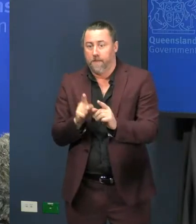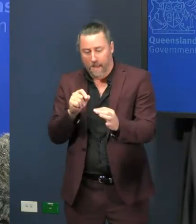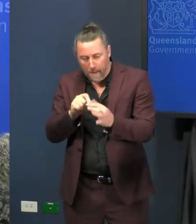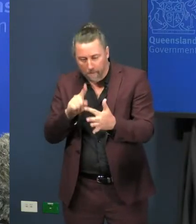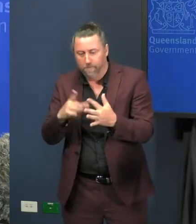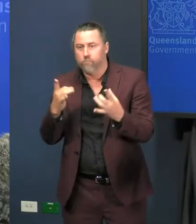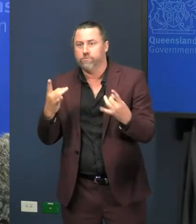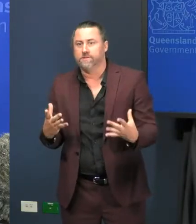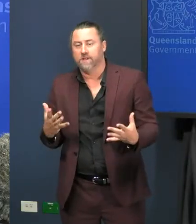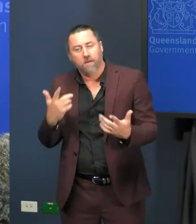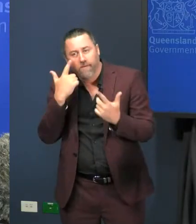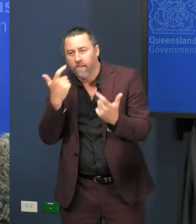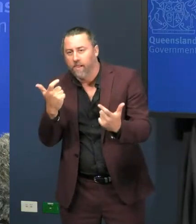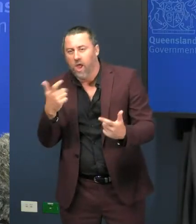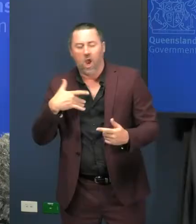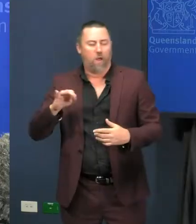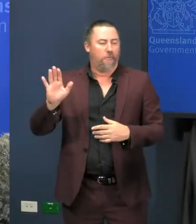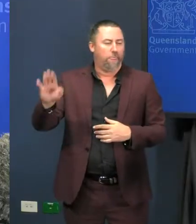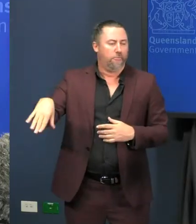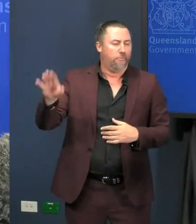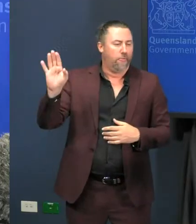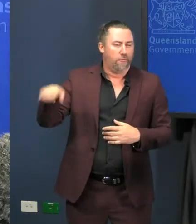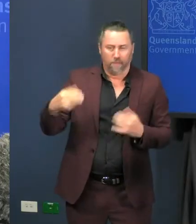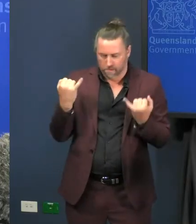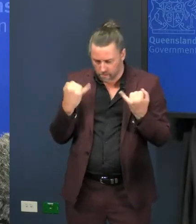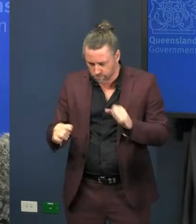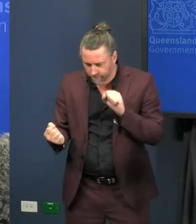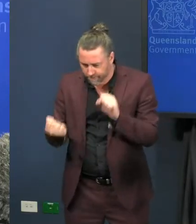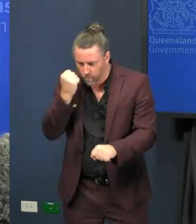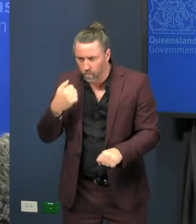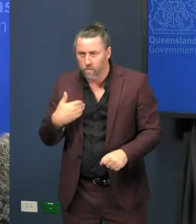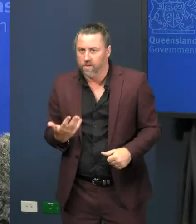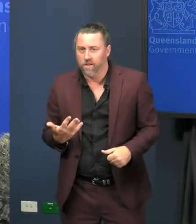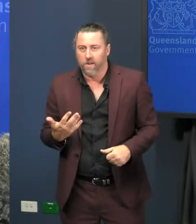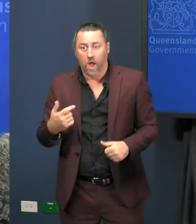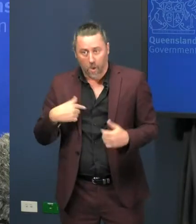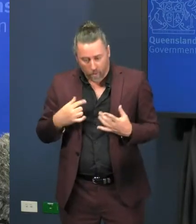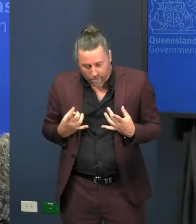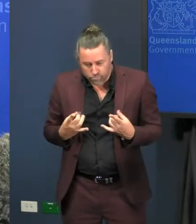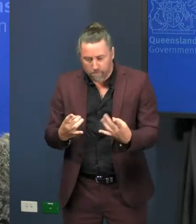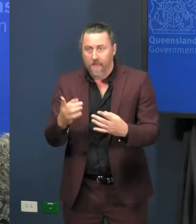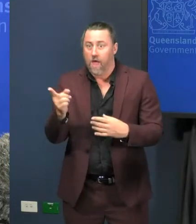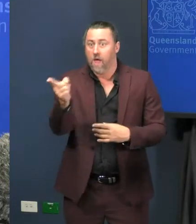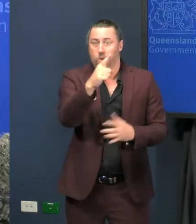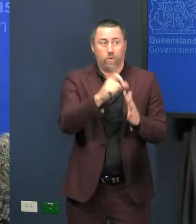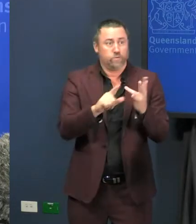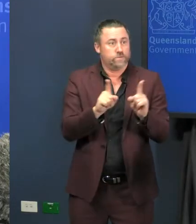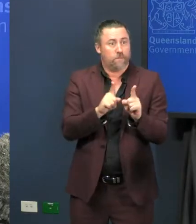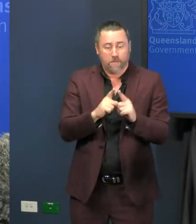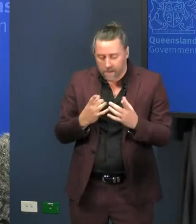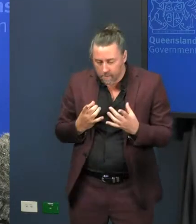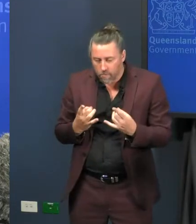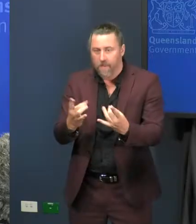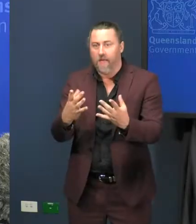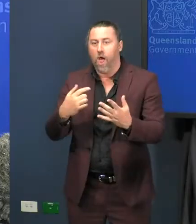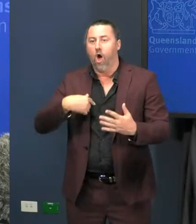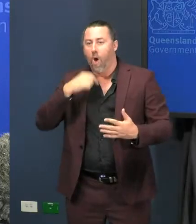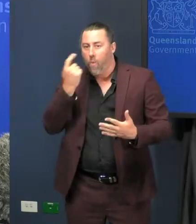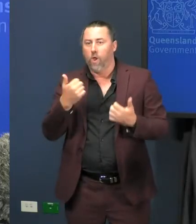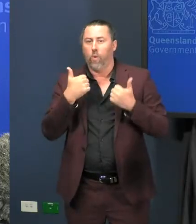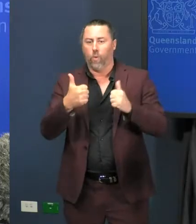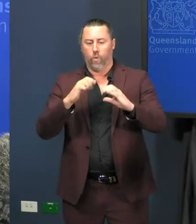this. It's important that we do all we can for preparation, and we will continue to make sure that the messages come